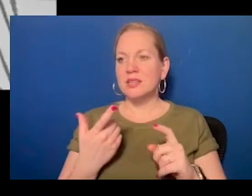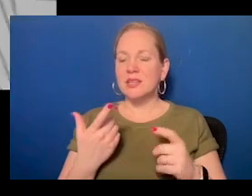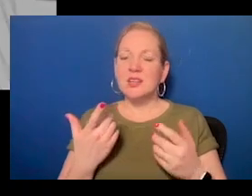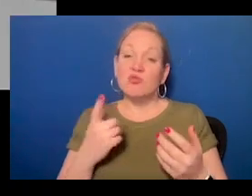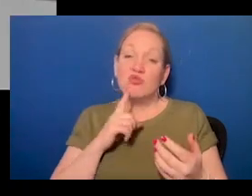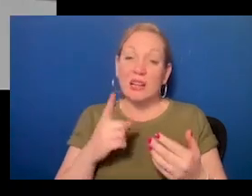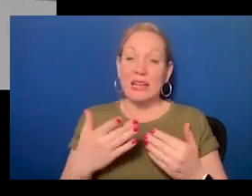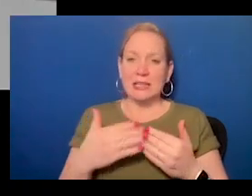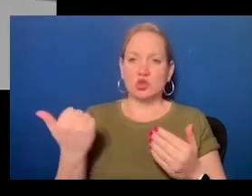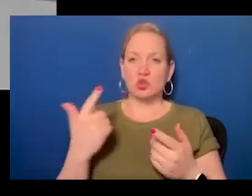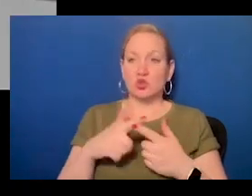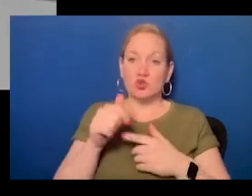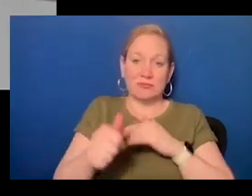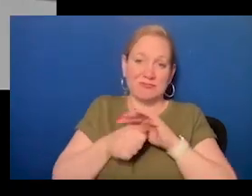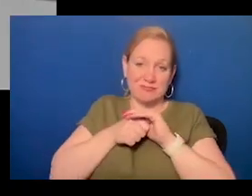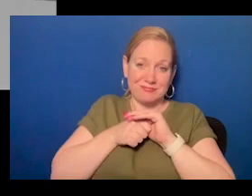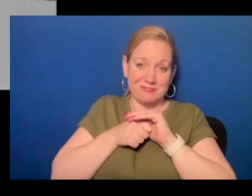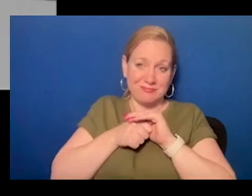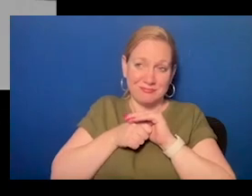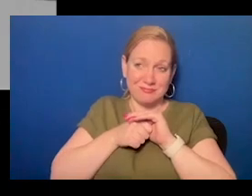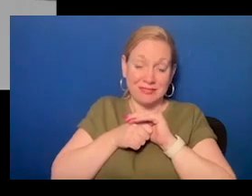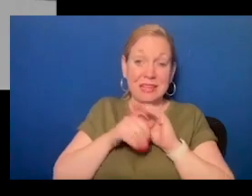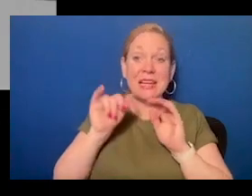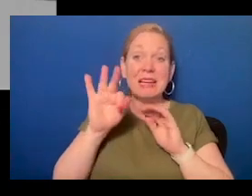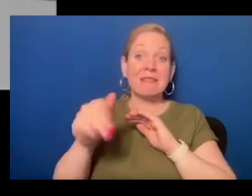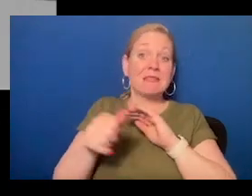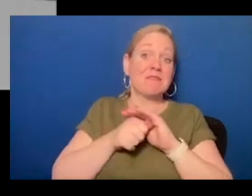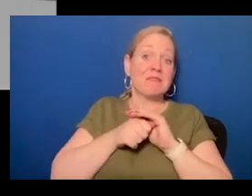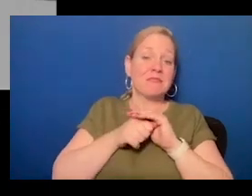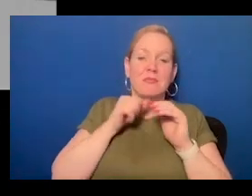She didn't have any friends.